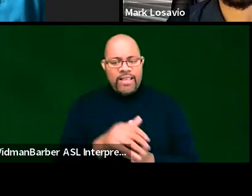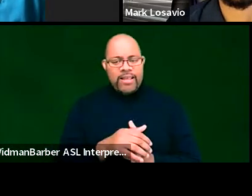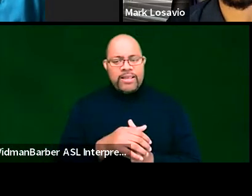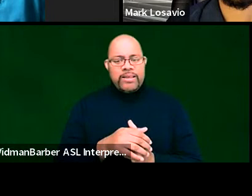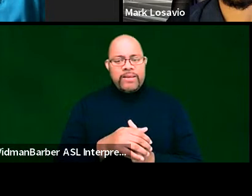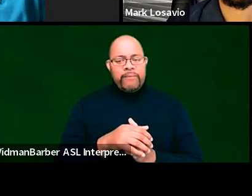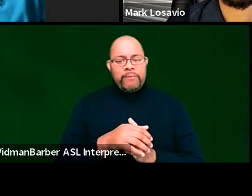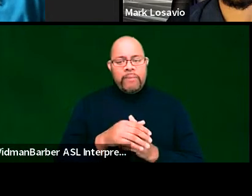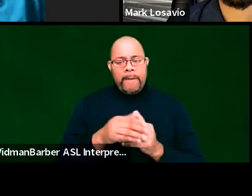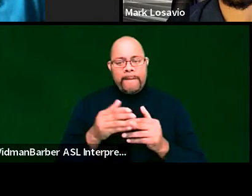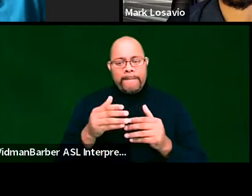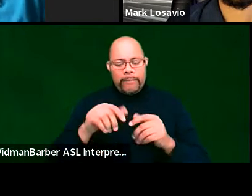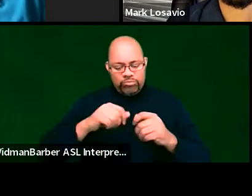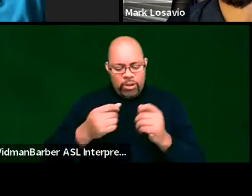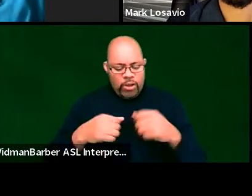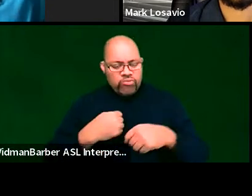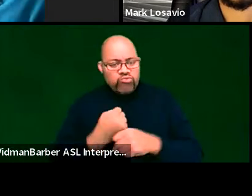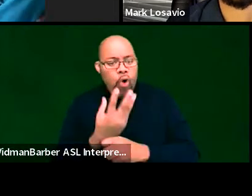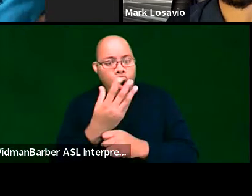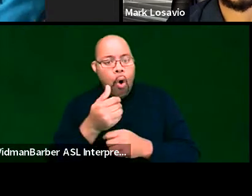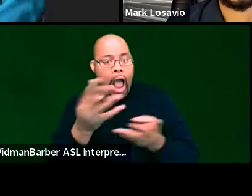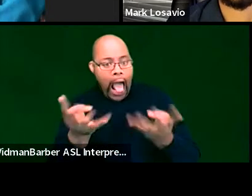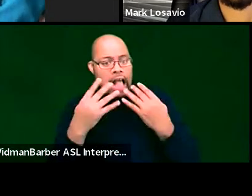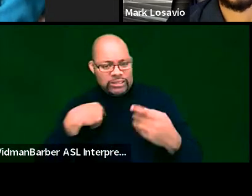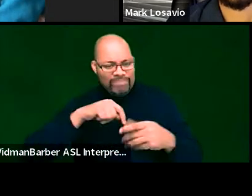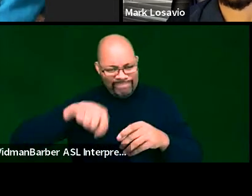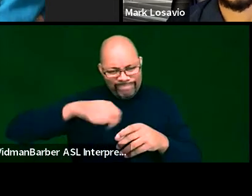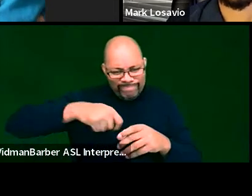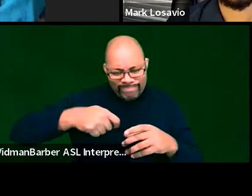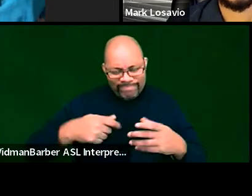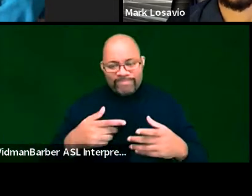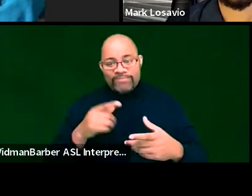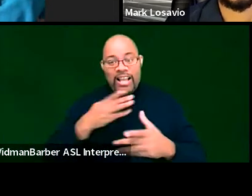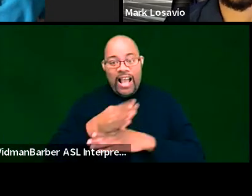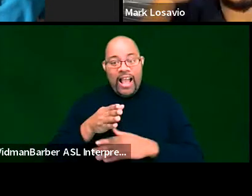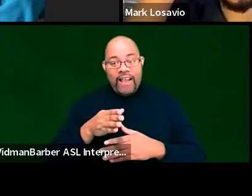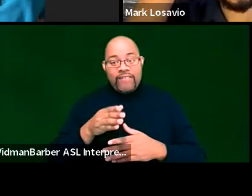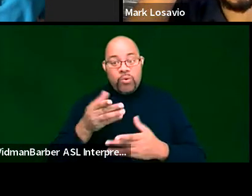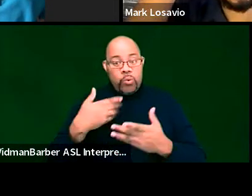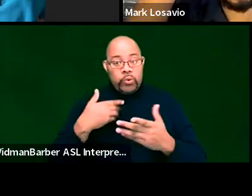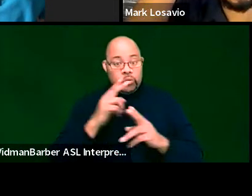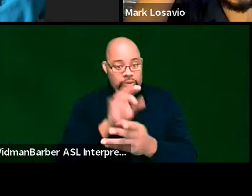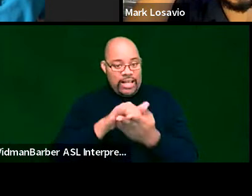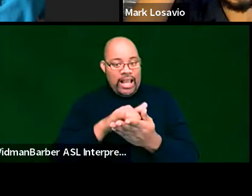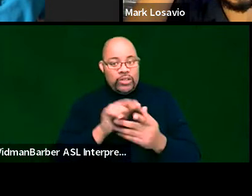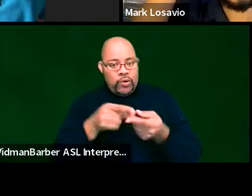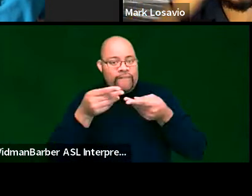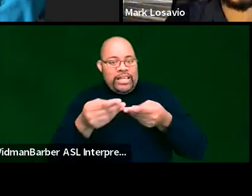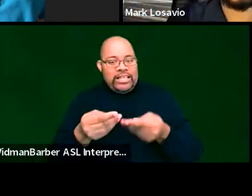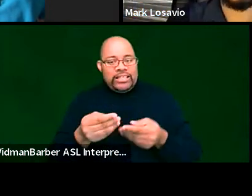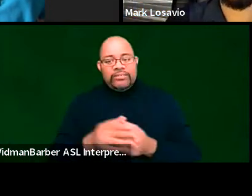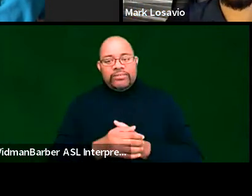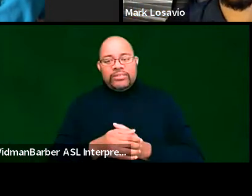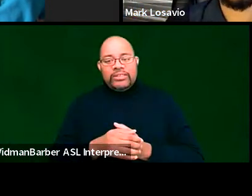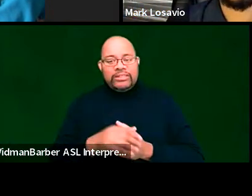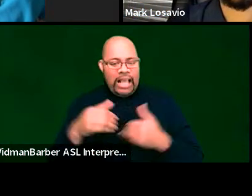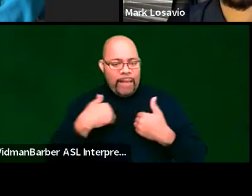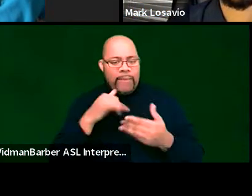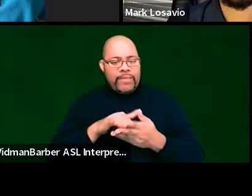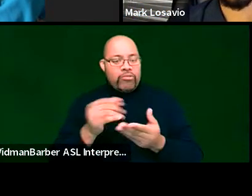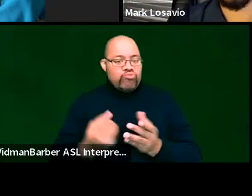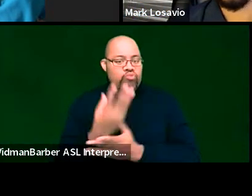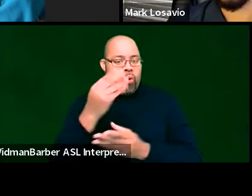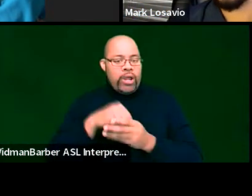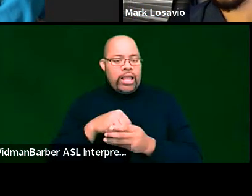like medium to like grow the algae in. Okay, and then like after, and then we would use that to feed, again, to feed the species that they were